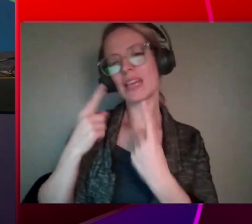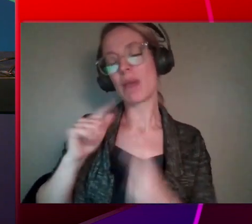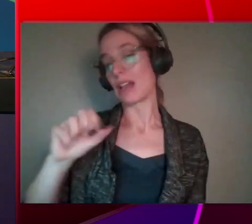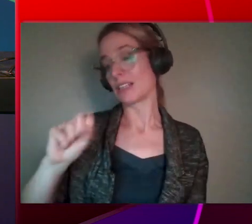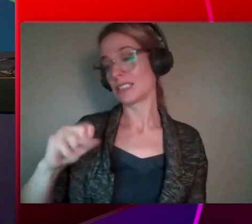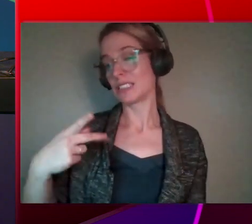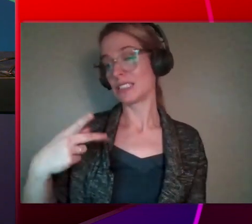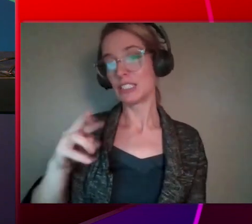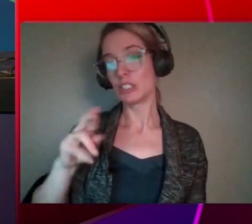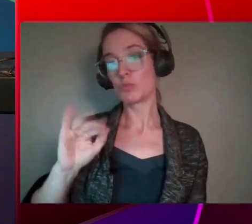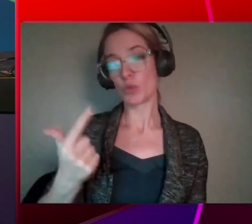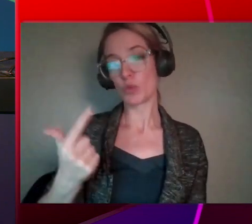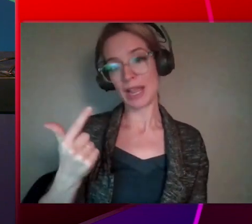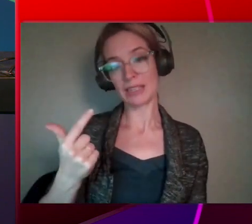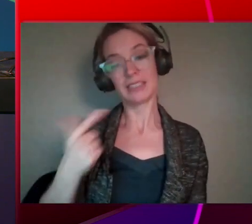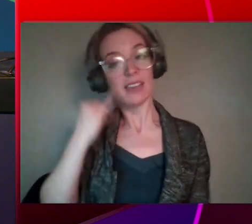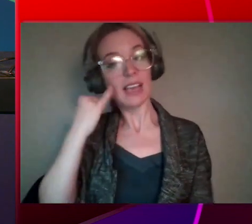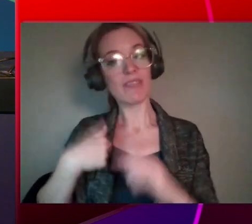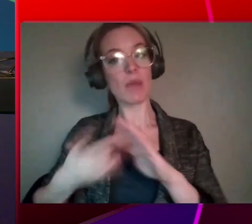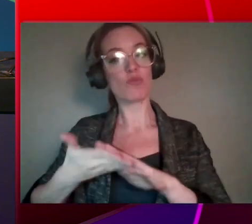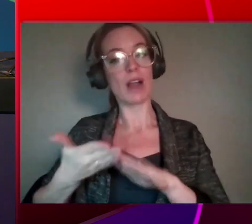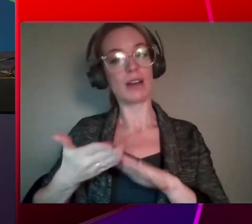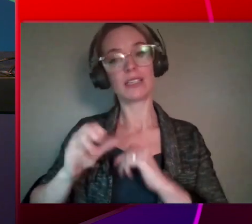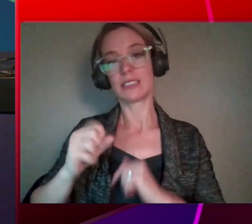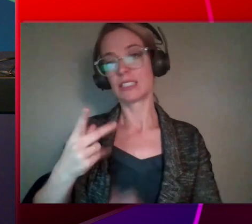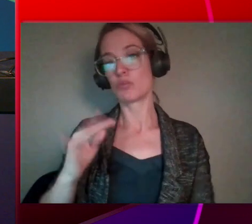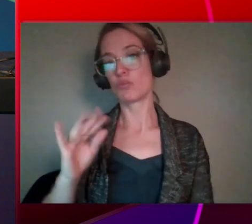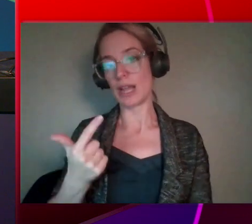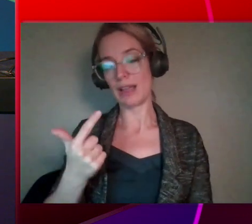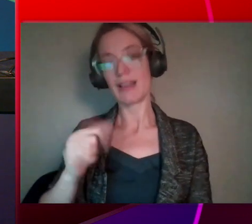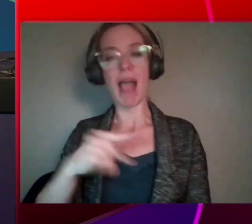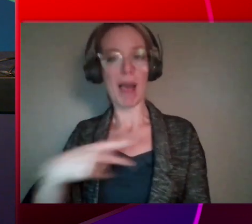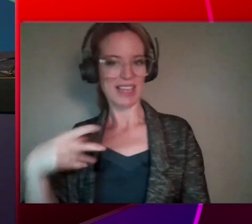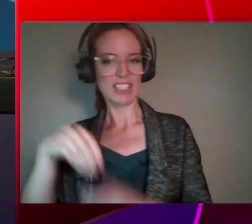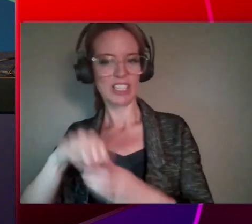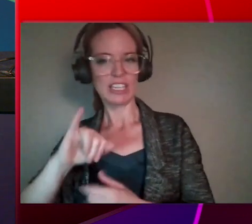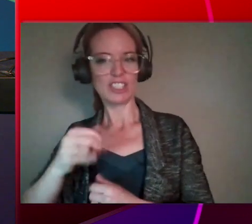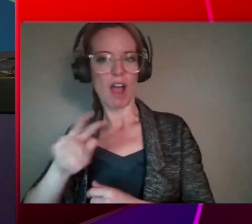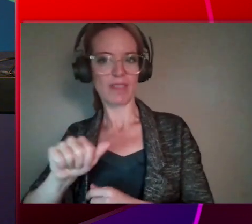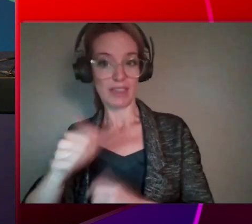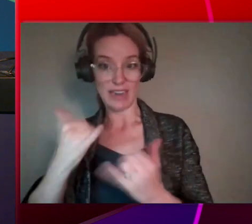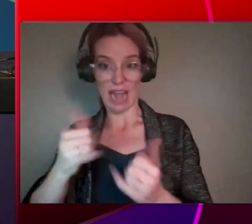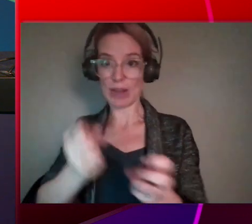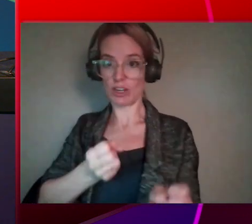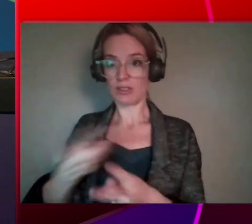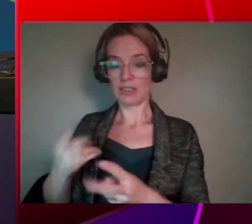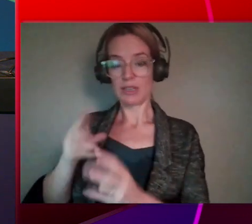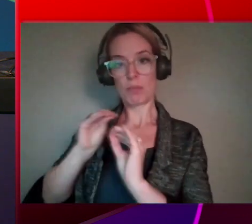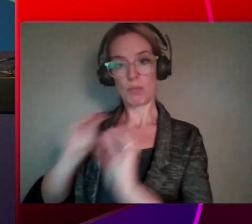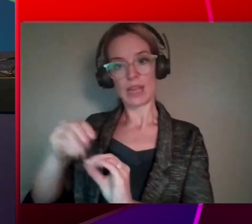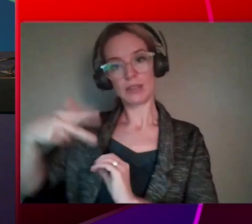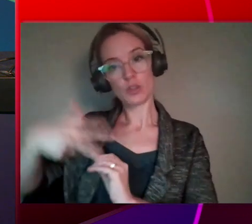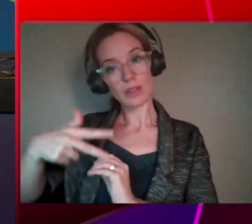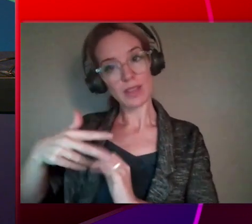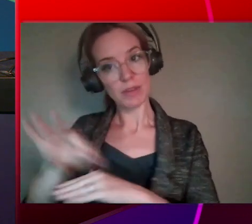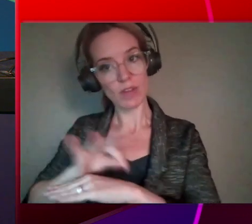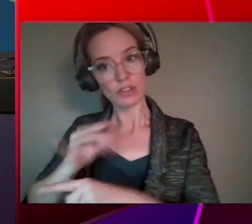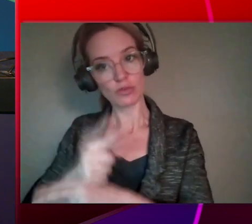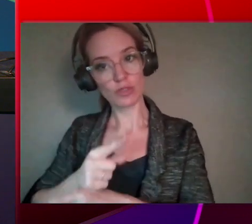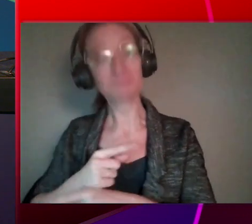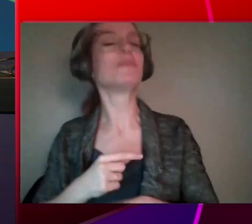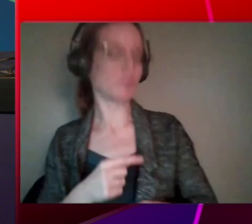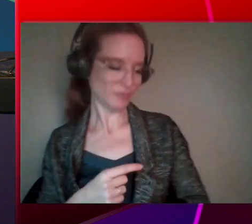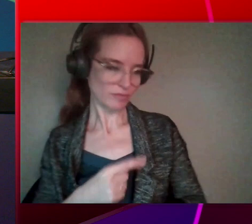Spring application in Java, now I can put that into a Lambda function. Yeah, and so one of the primary reasons we